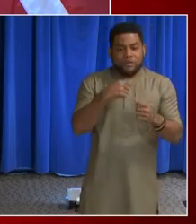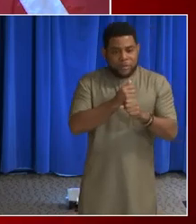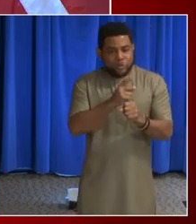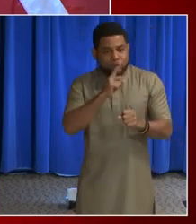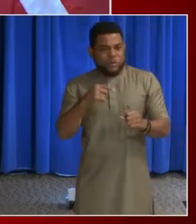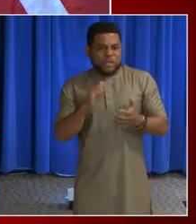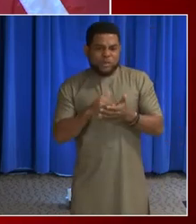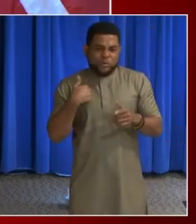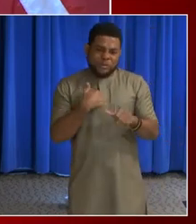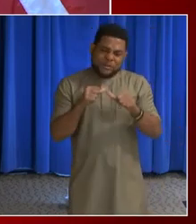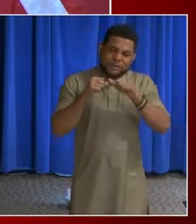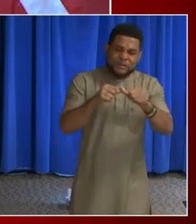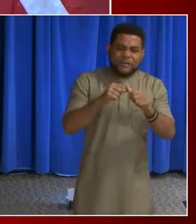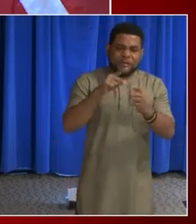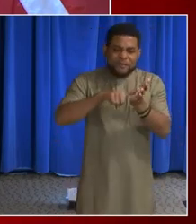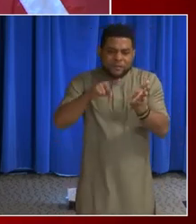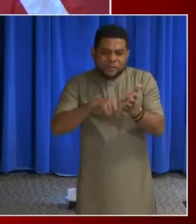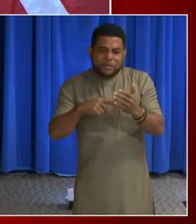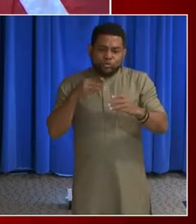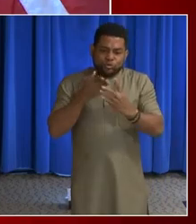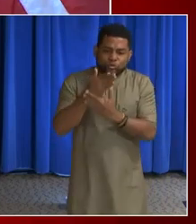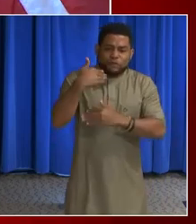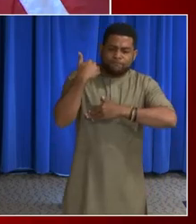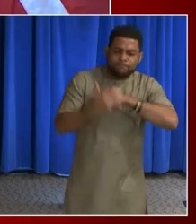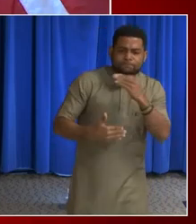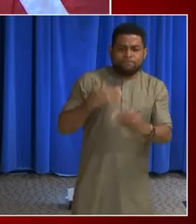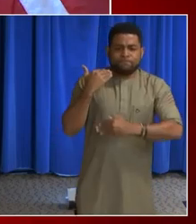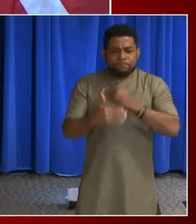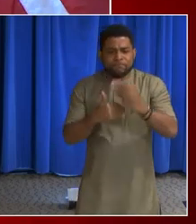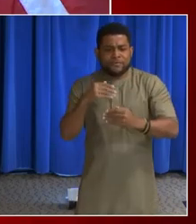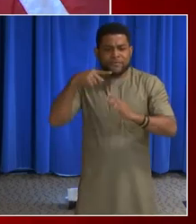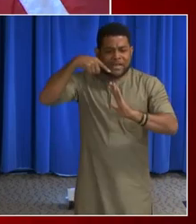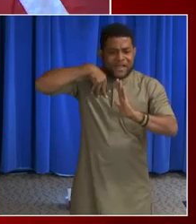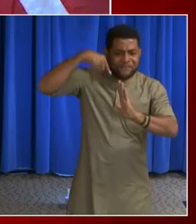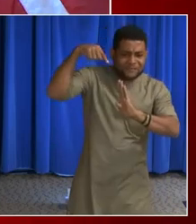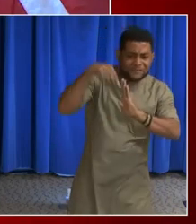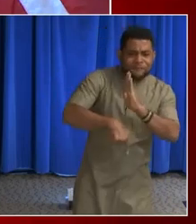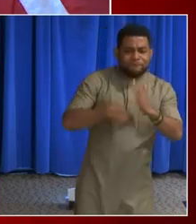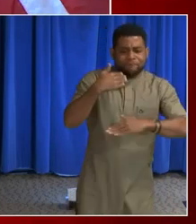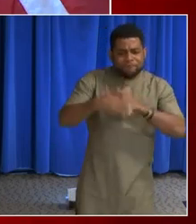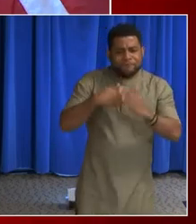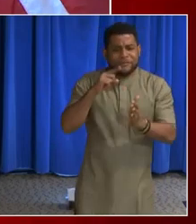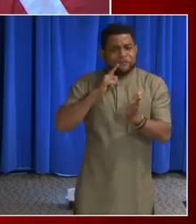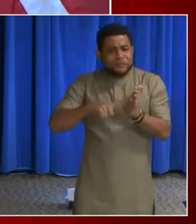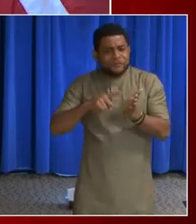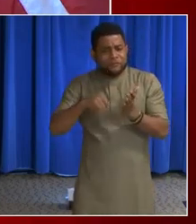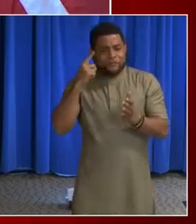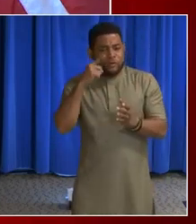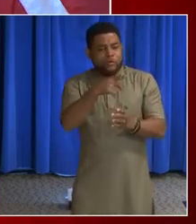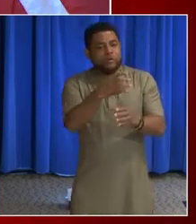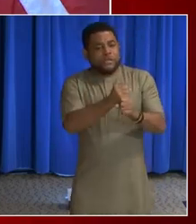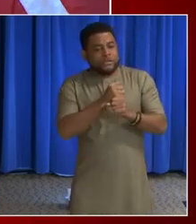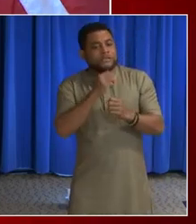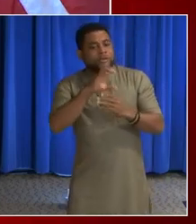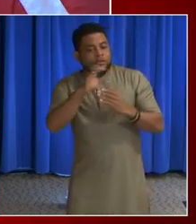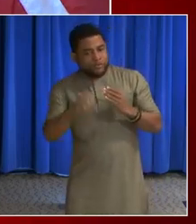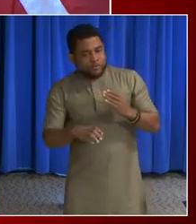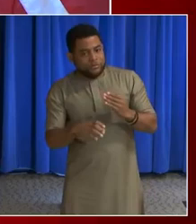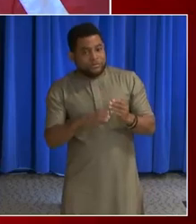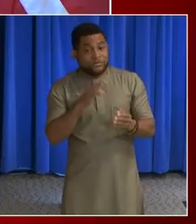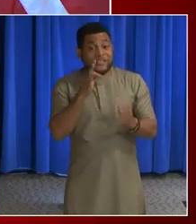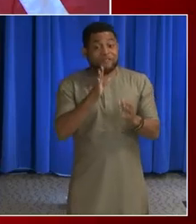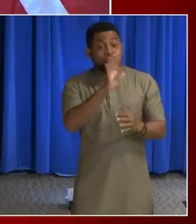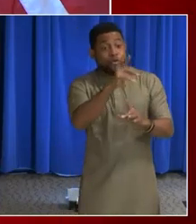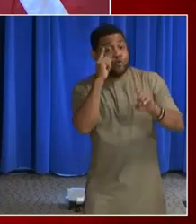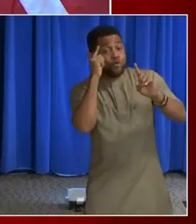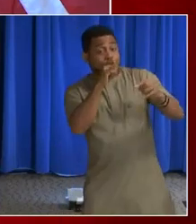We have to make sure that we continue through the process of doing a thorough investigation in this matter to get to the bottom of everything. So if your goal is to neutralize the threat, why did you